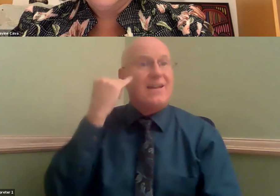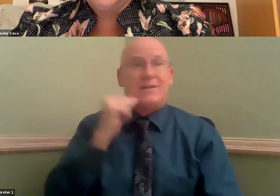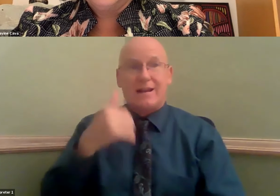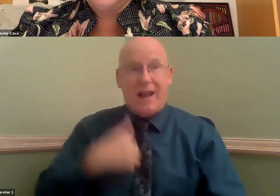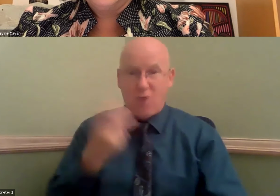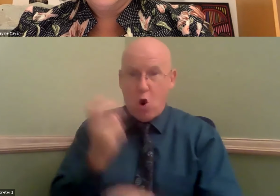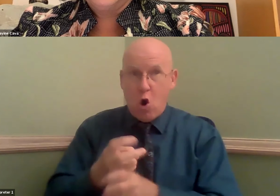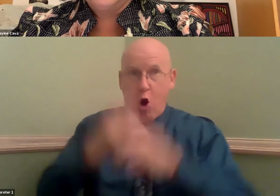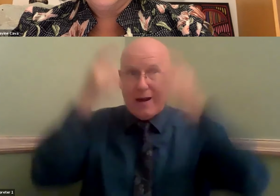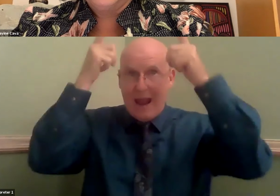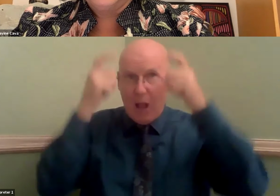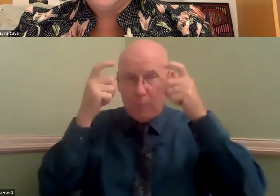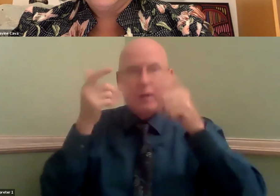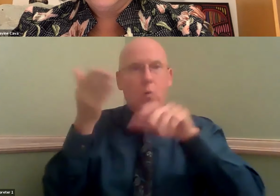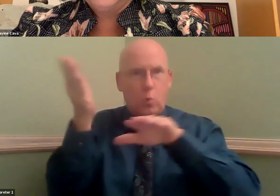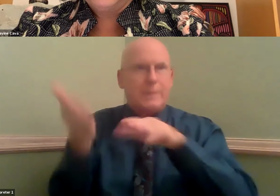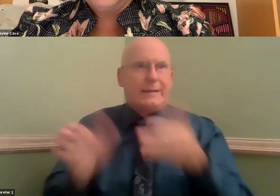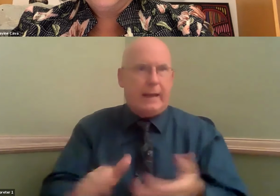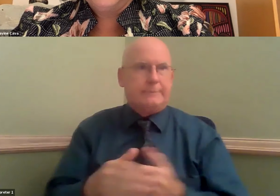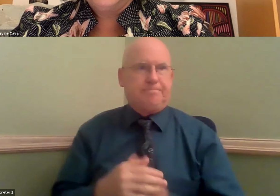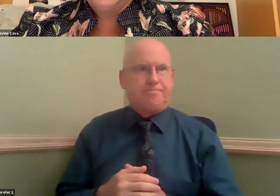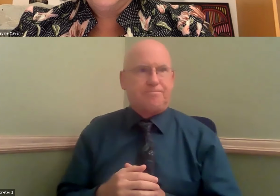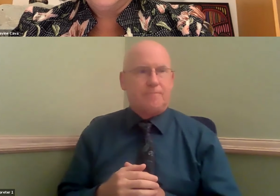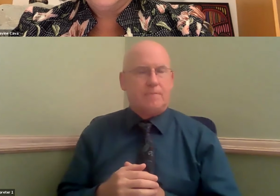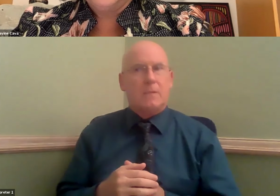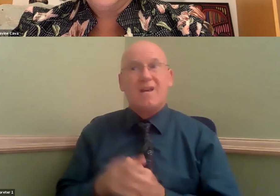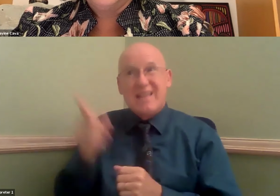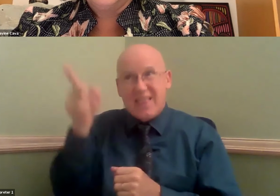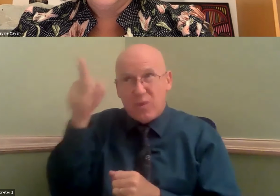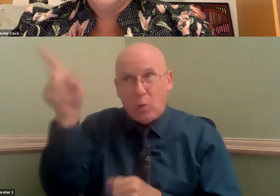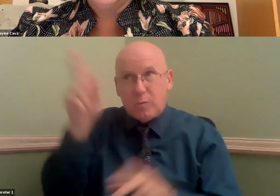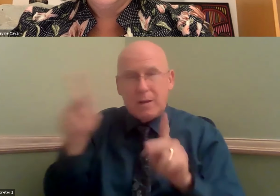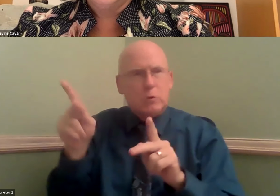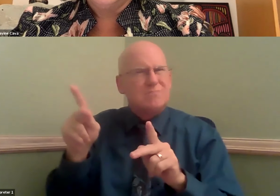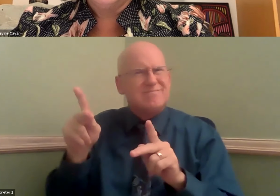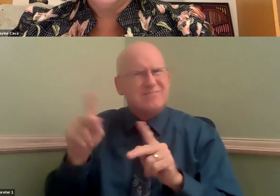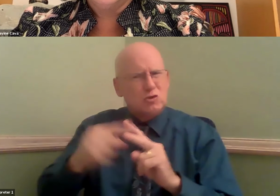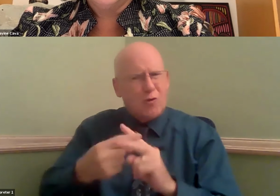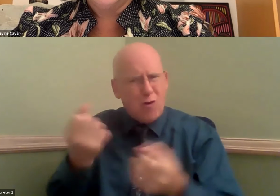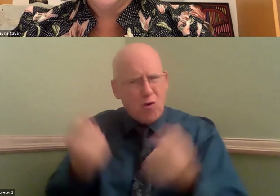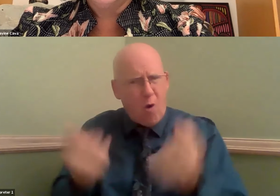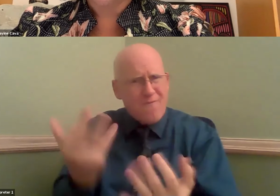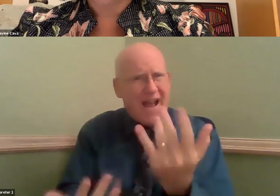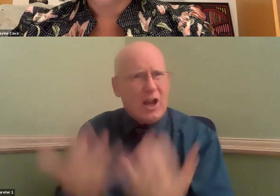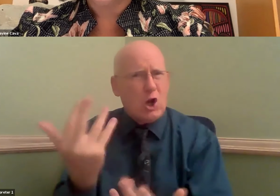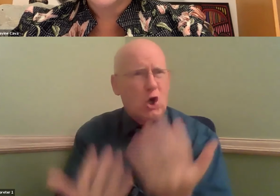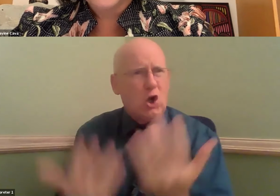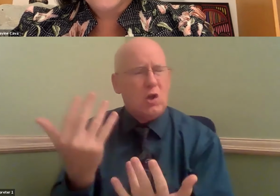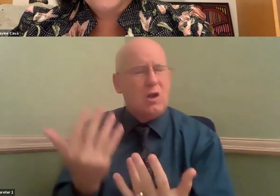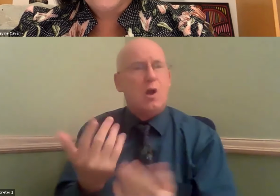that helmet. These are the same people that are also setting cars on fires. You know, as a leader in our community, we need to